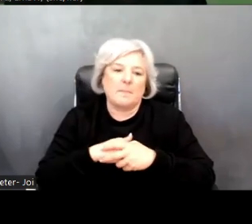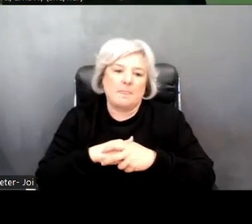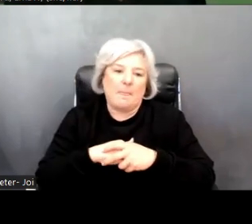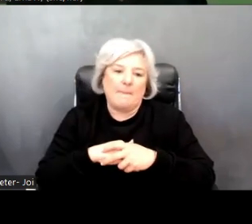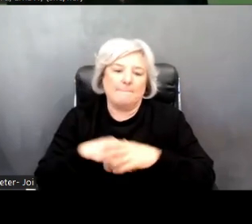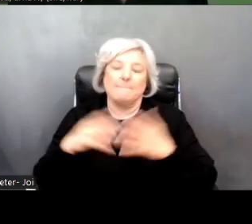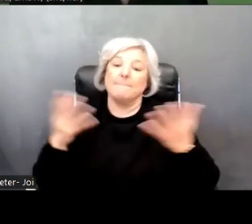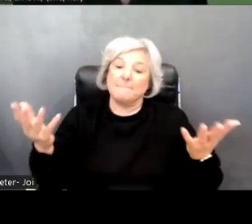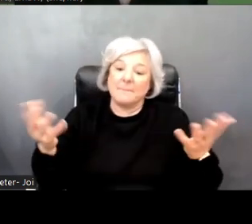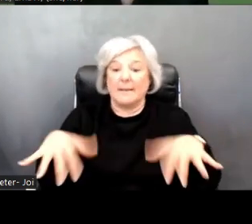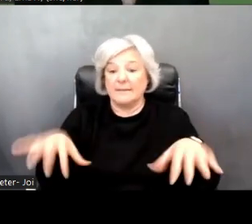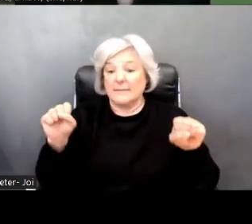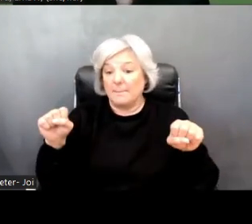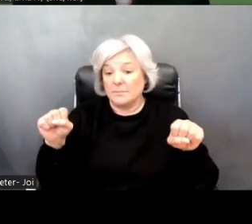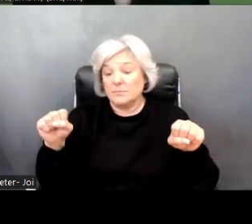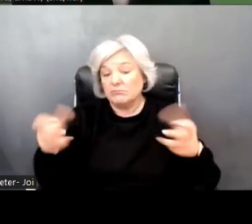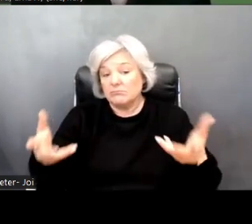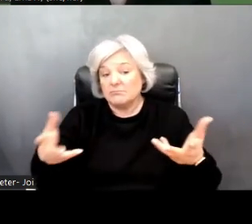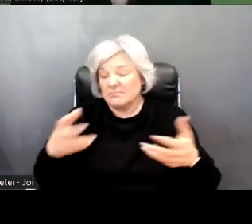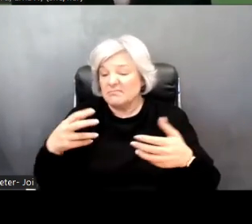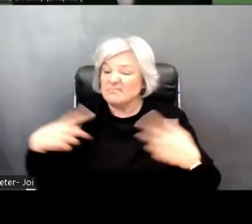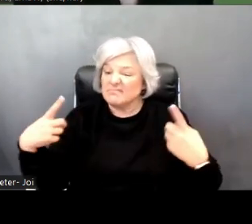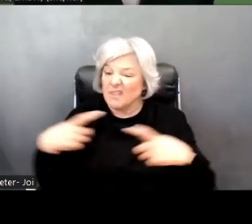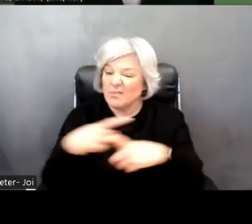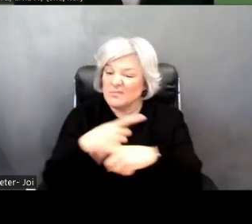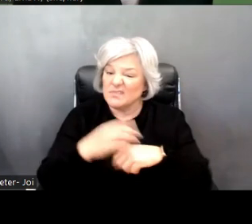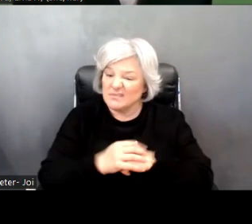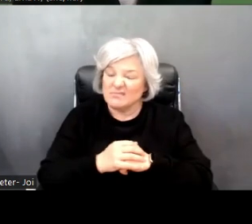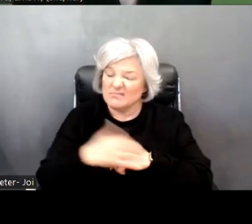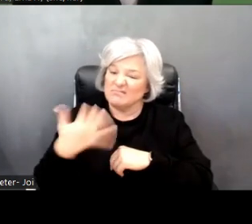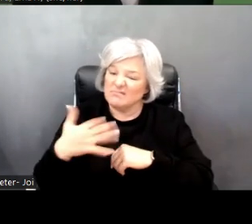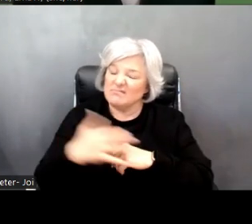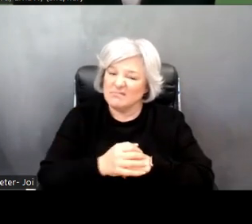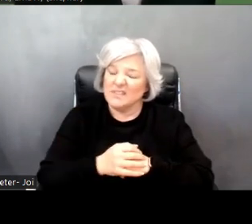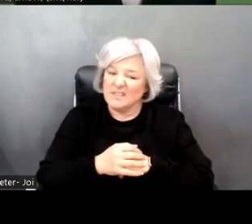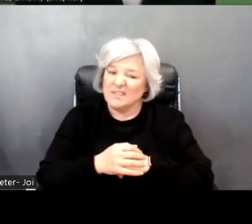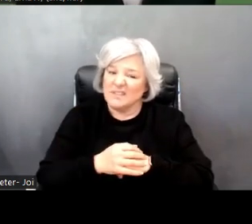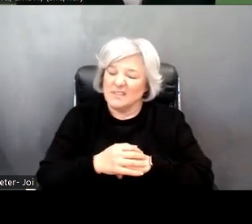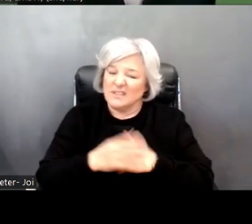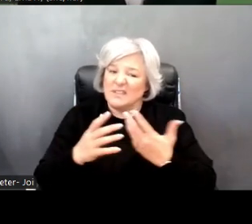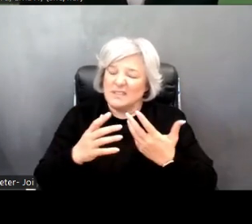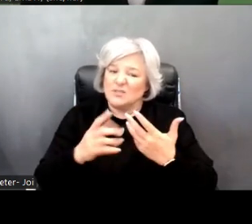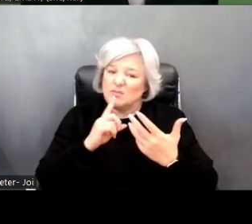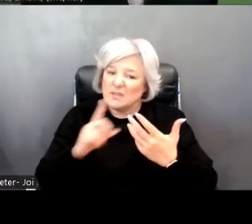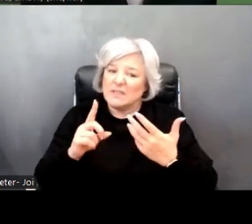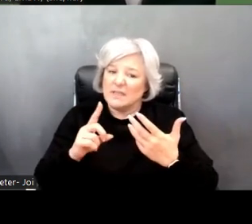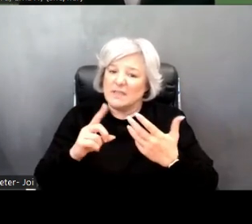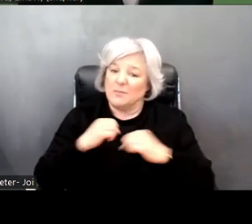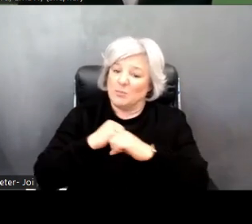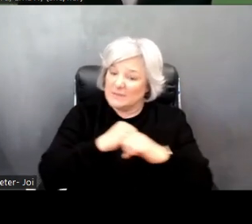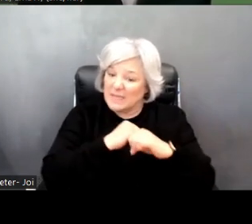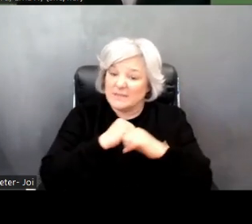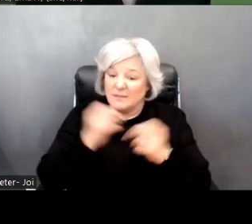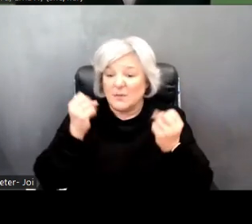So yeah, adoption is complicated. As Edna said earlier, it's a significant protective factor in many,